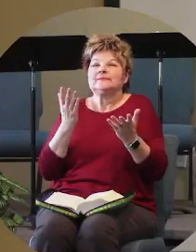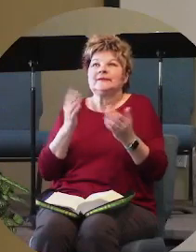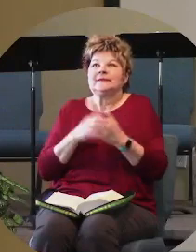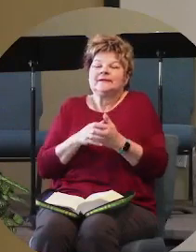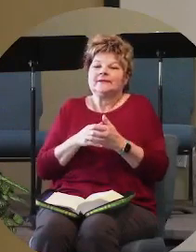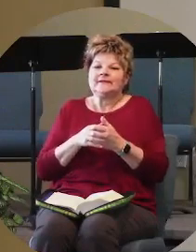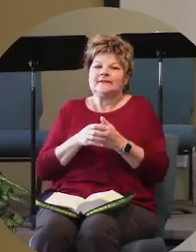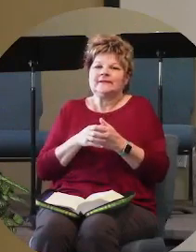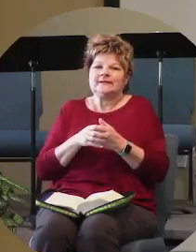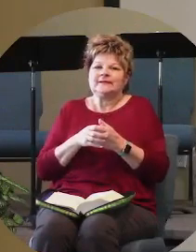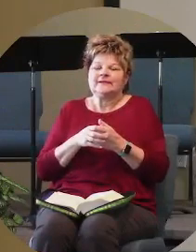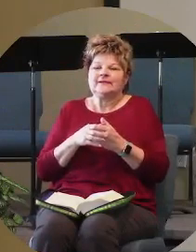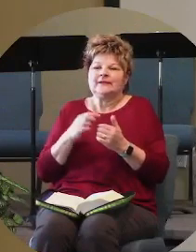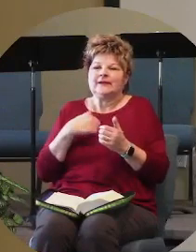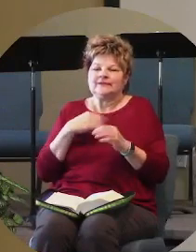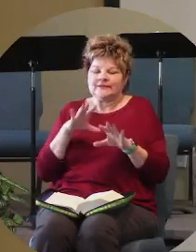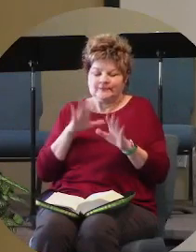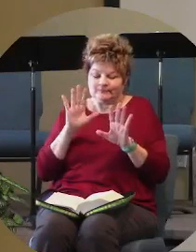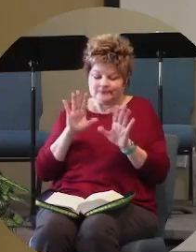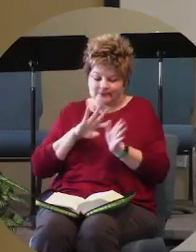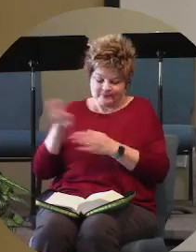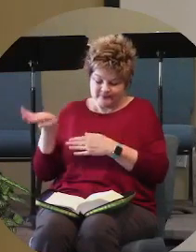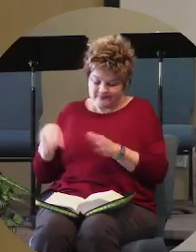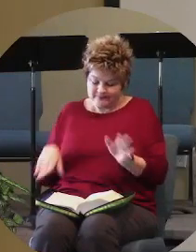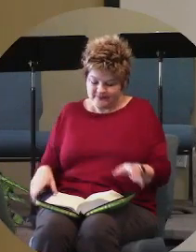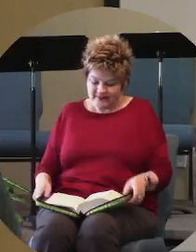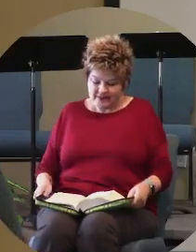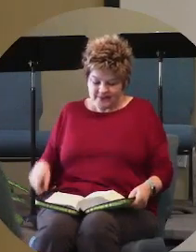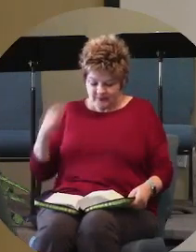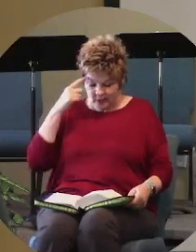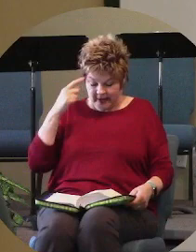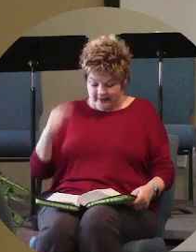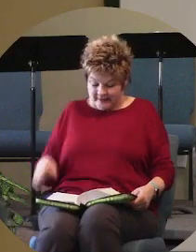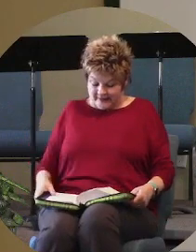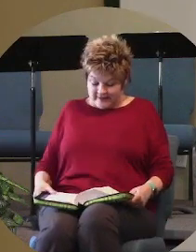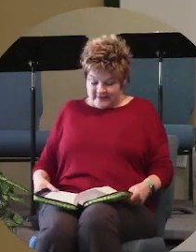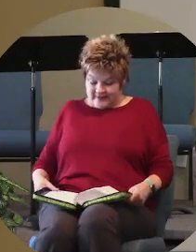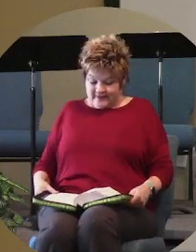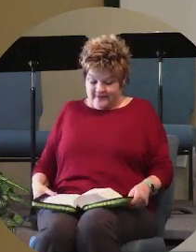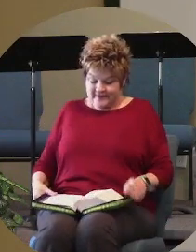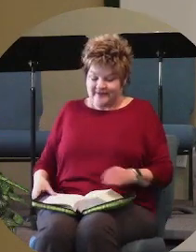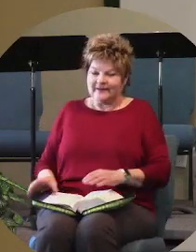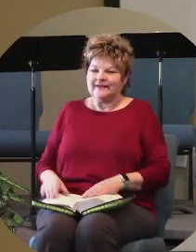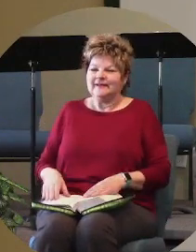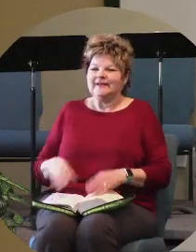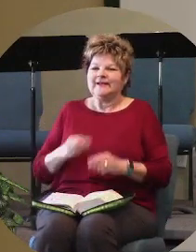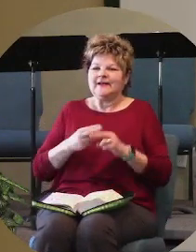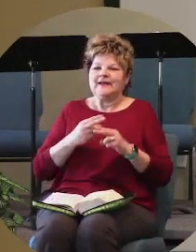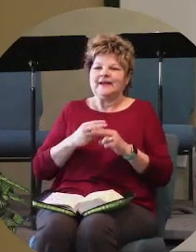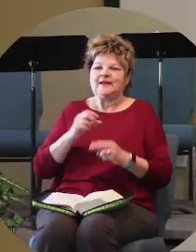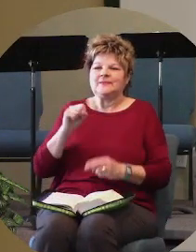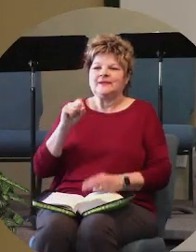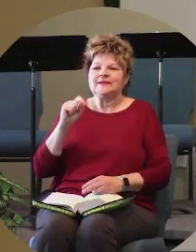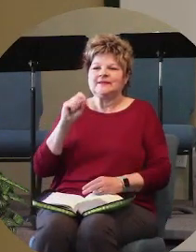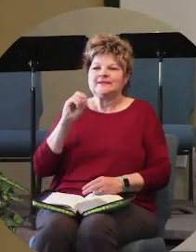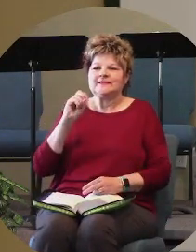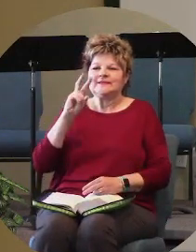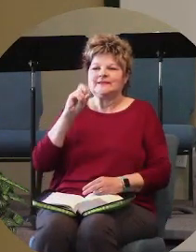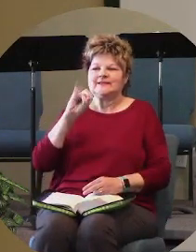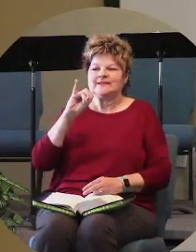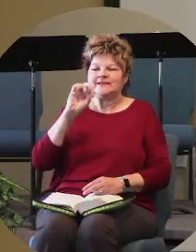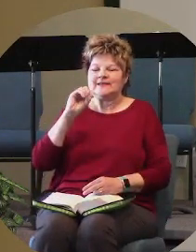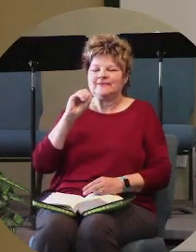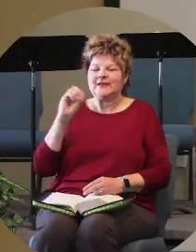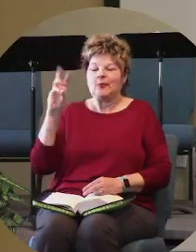I was going to do... never mind. My brain. A Stevie Wonder song. And I don't want to go there, so it's really not